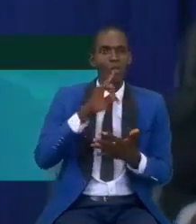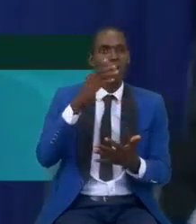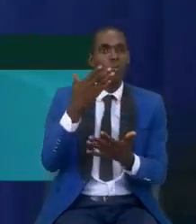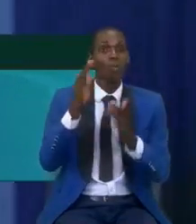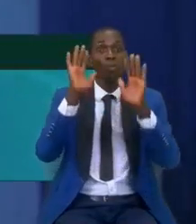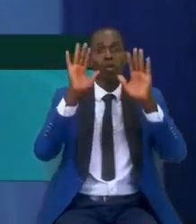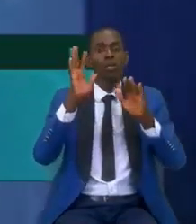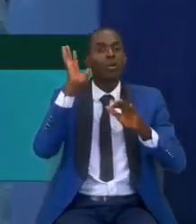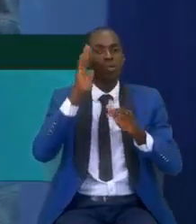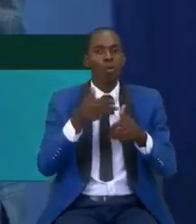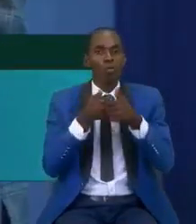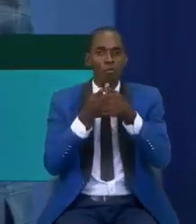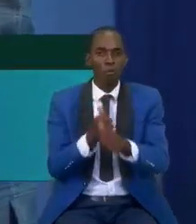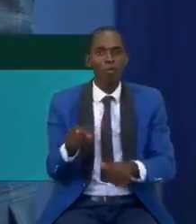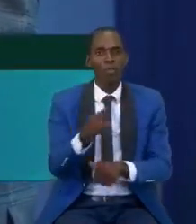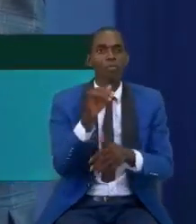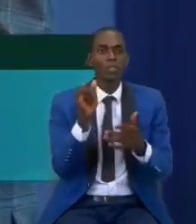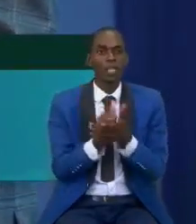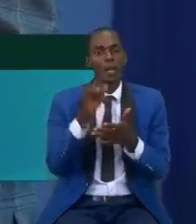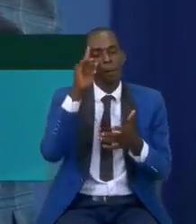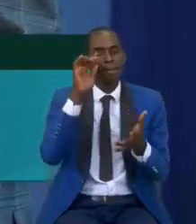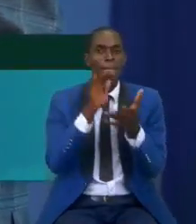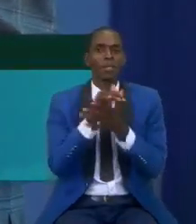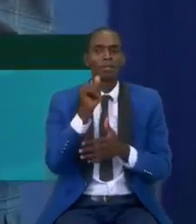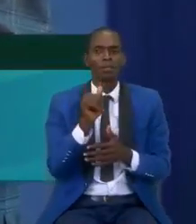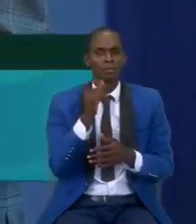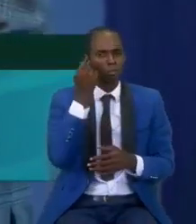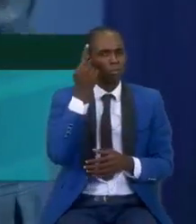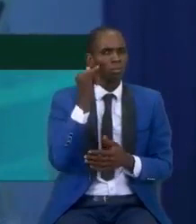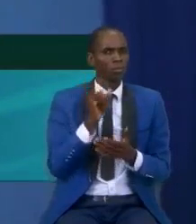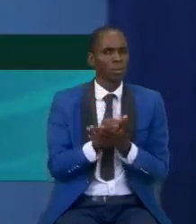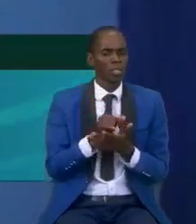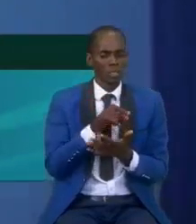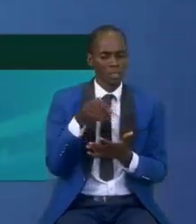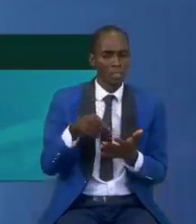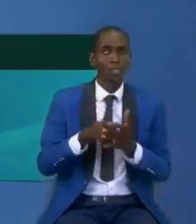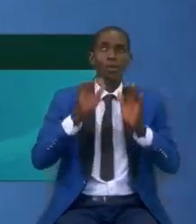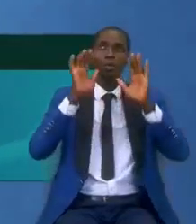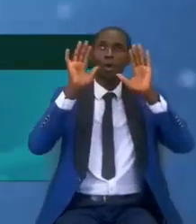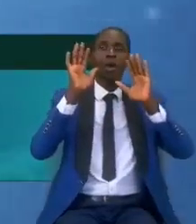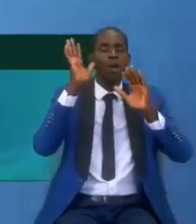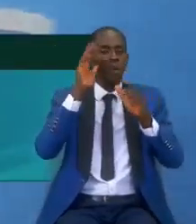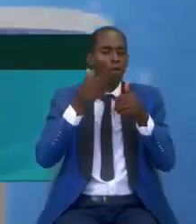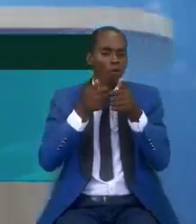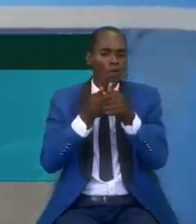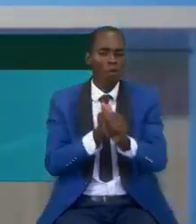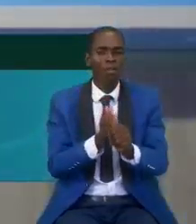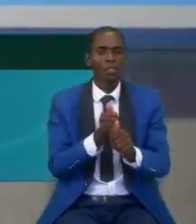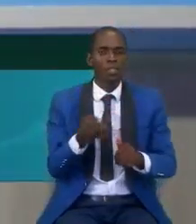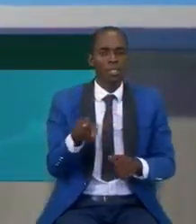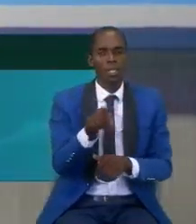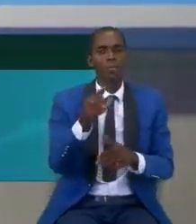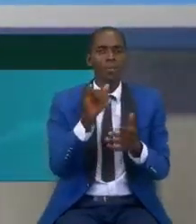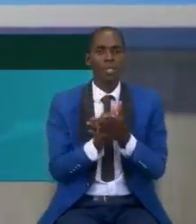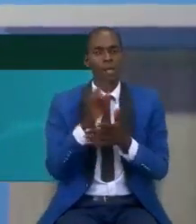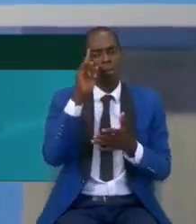that? These signs shall follow them that believe. What it means is this, that if, as